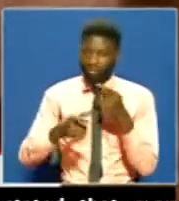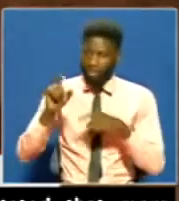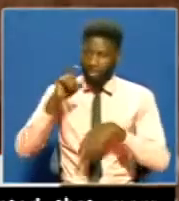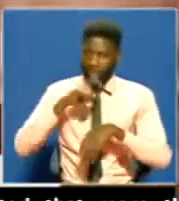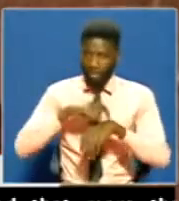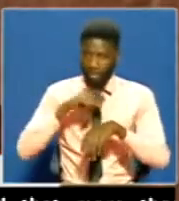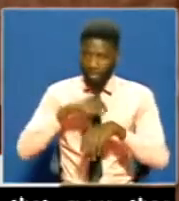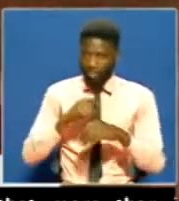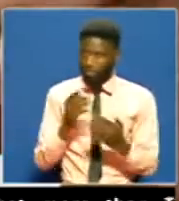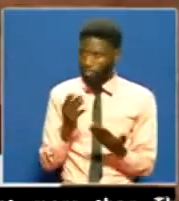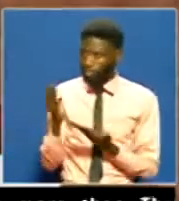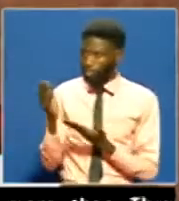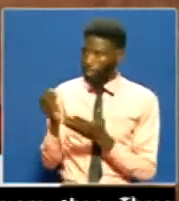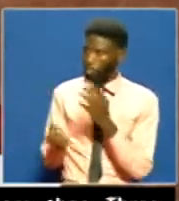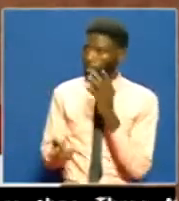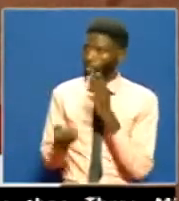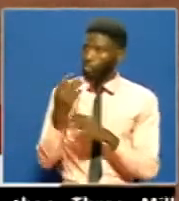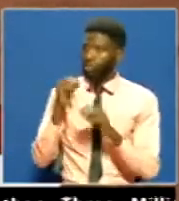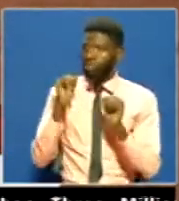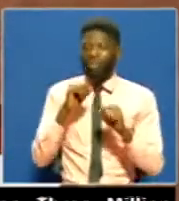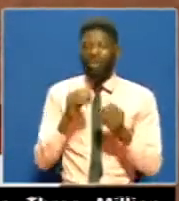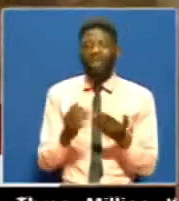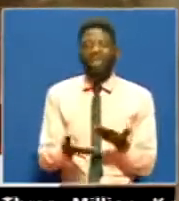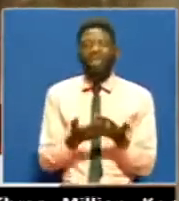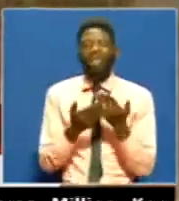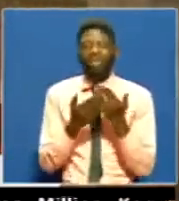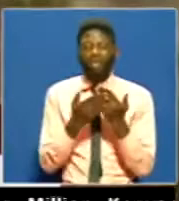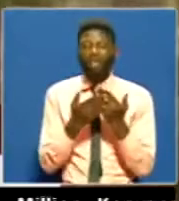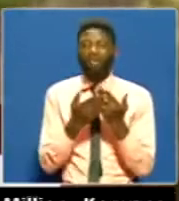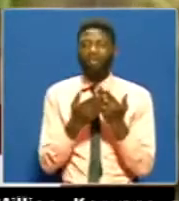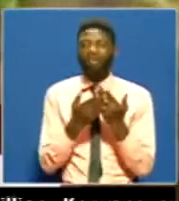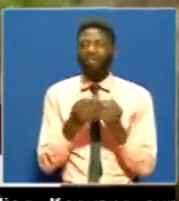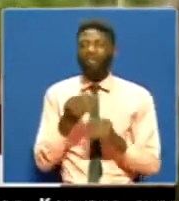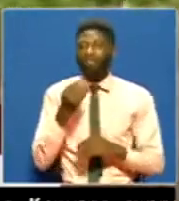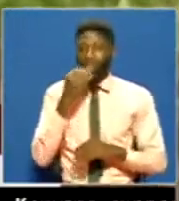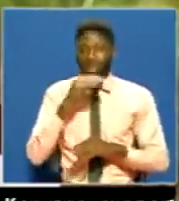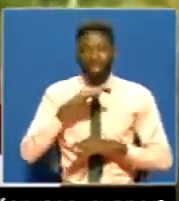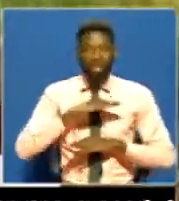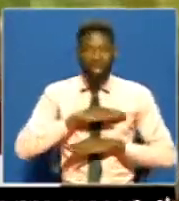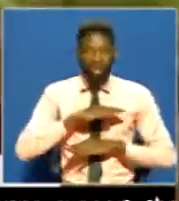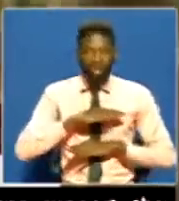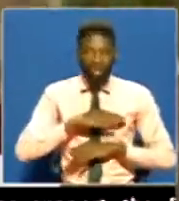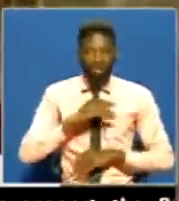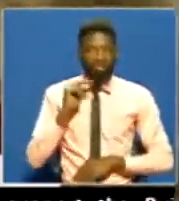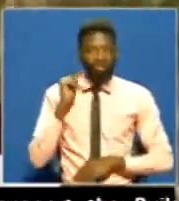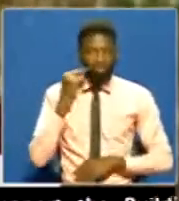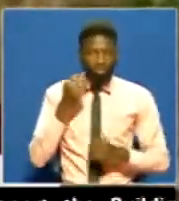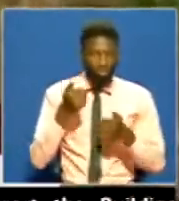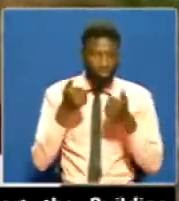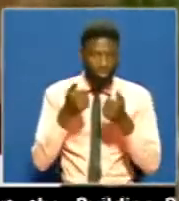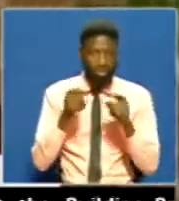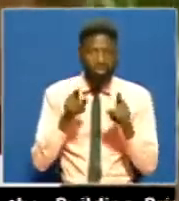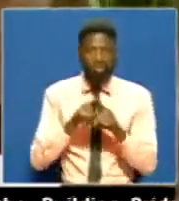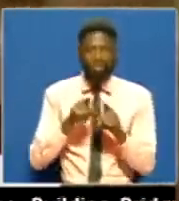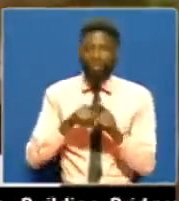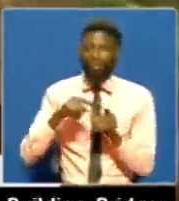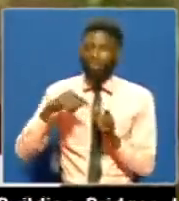is expected to contribute towards addressing food security, nutrition, and manufacturing,